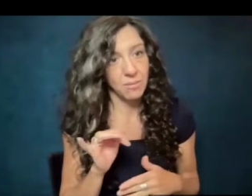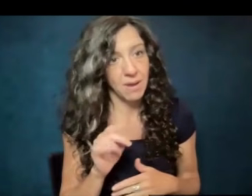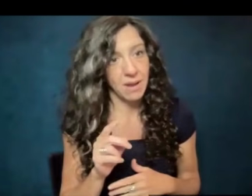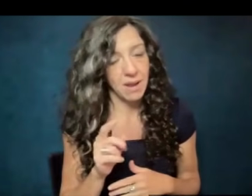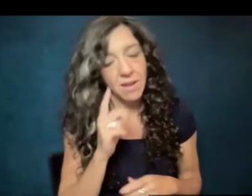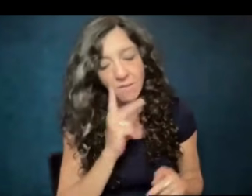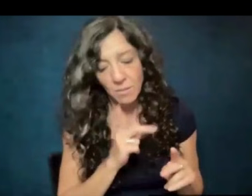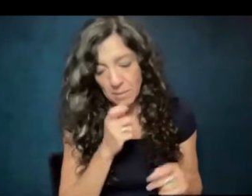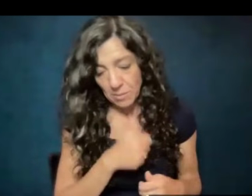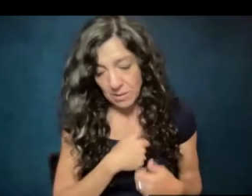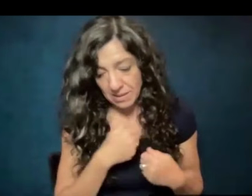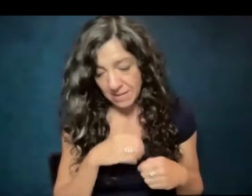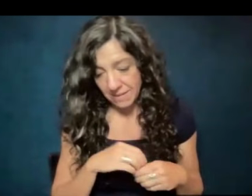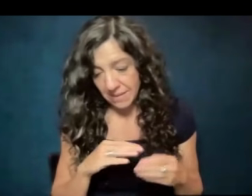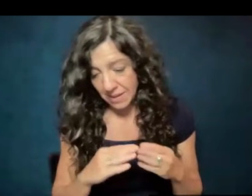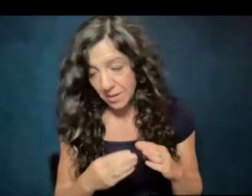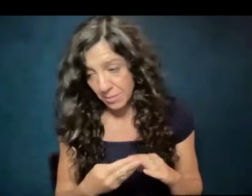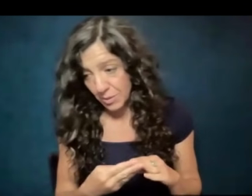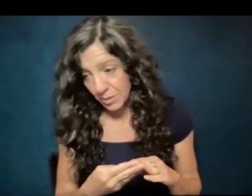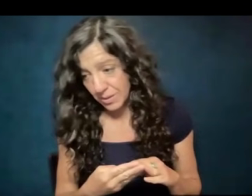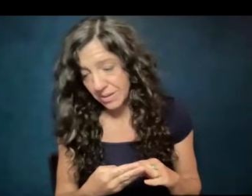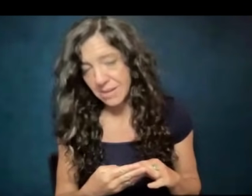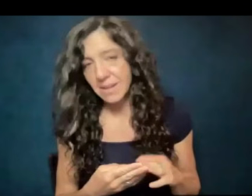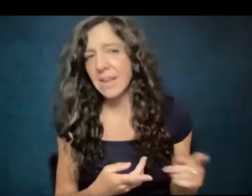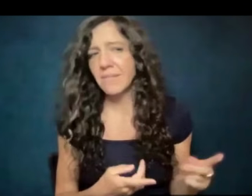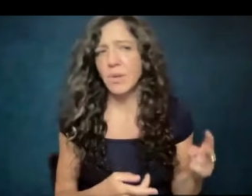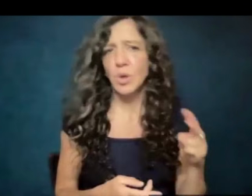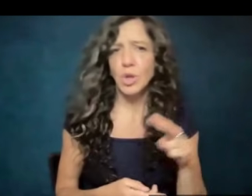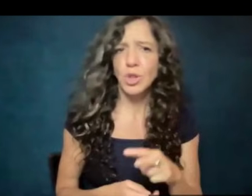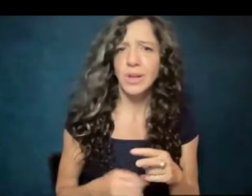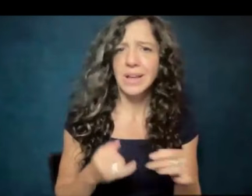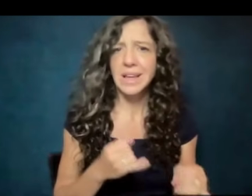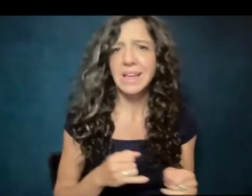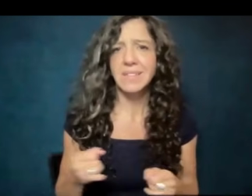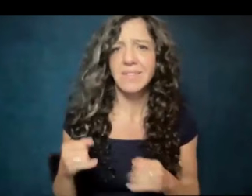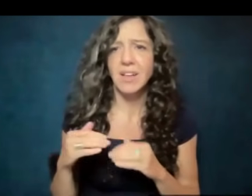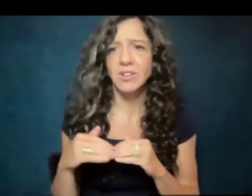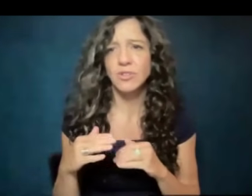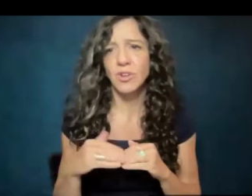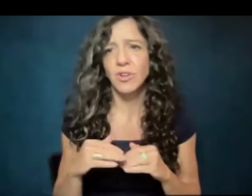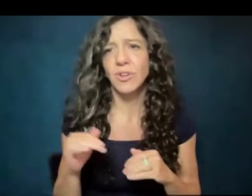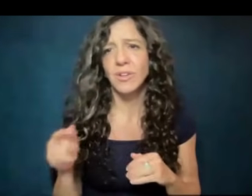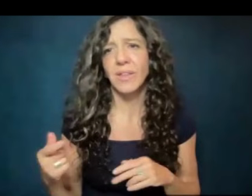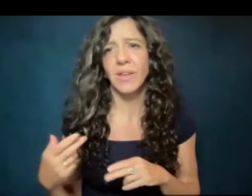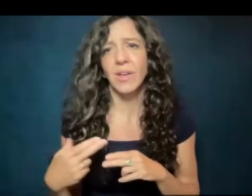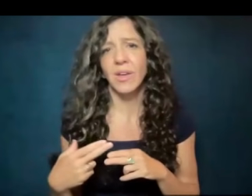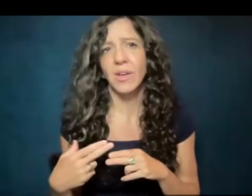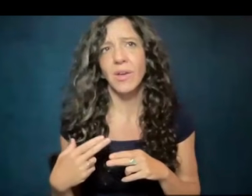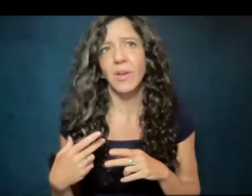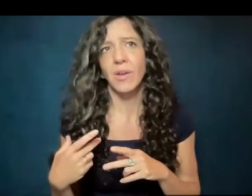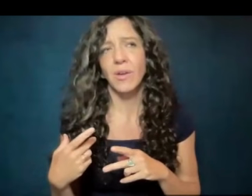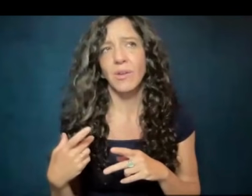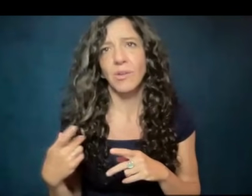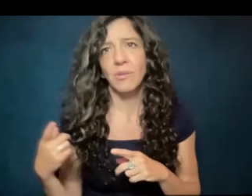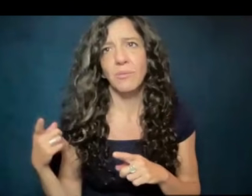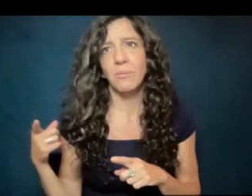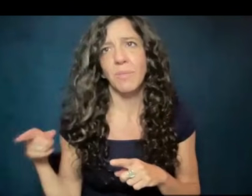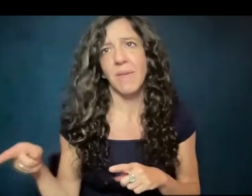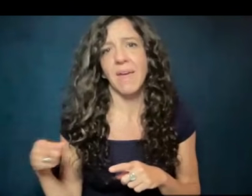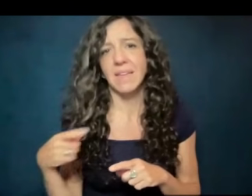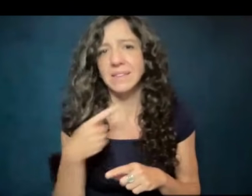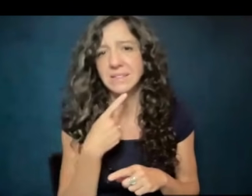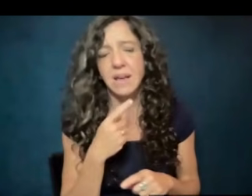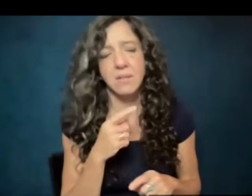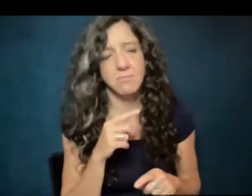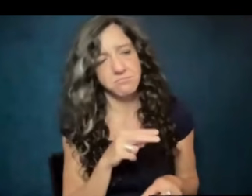living in the community? If you look at an individualized threshold, they're calling and saying, okay,